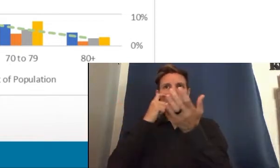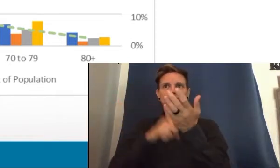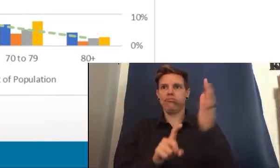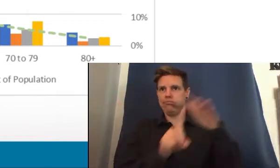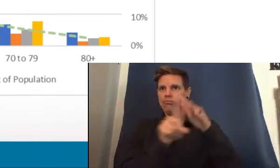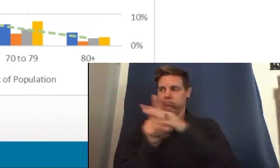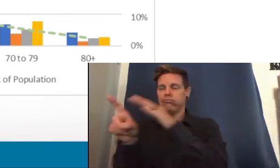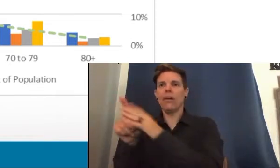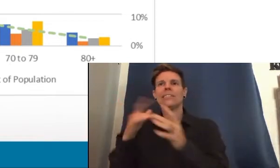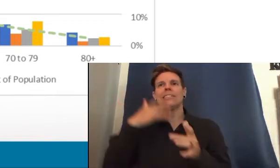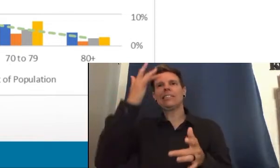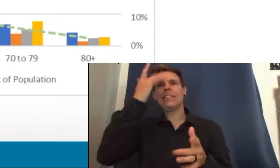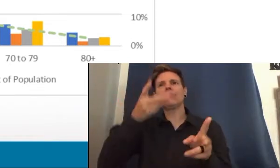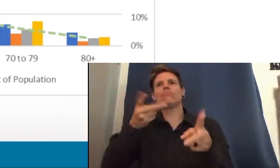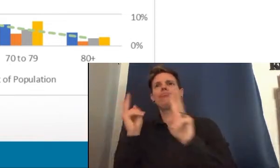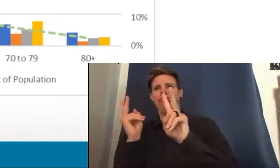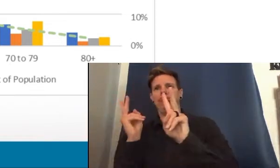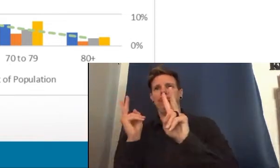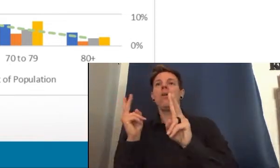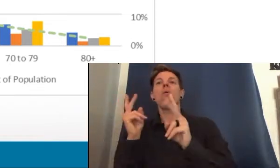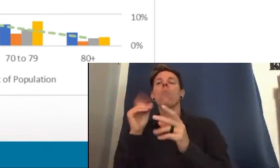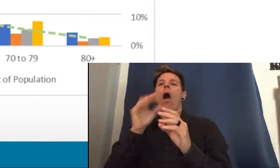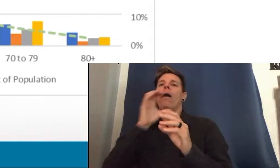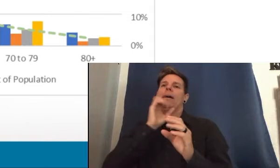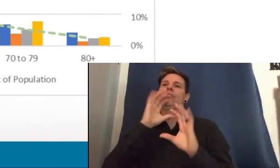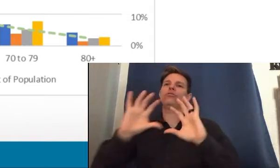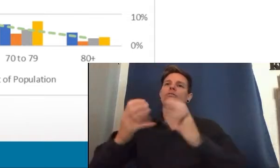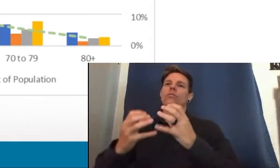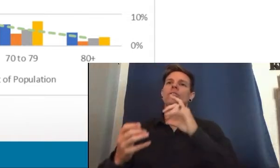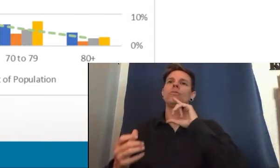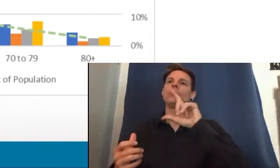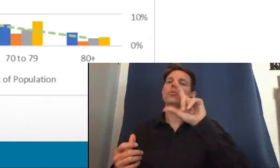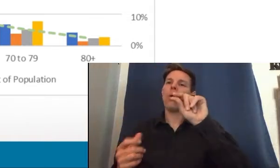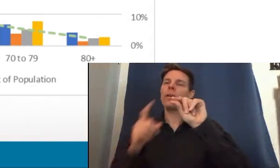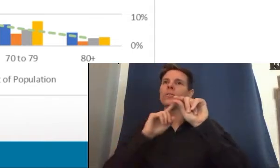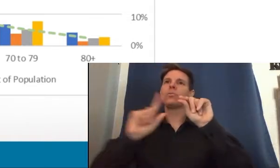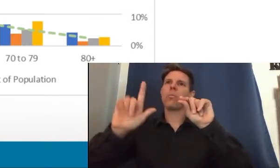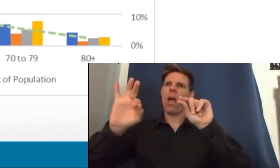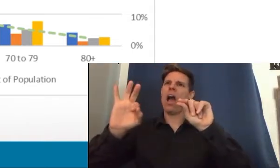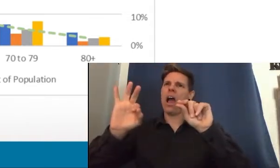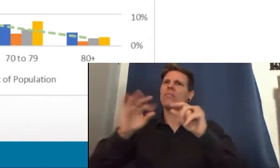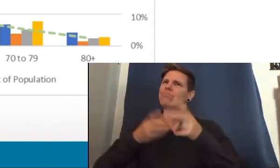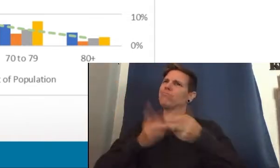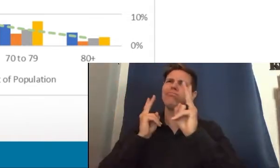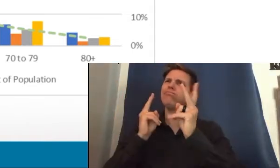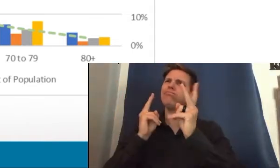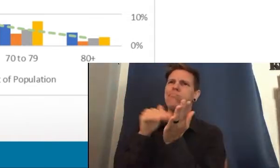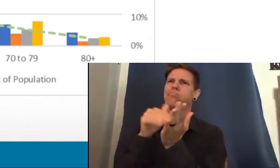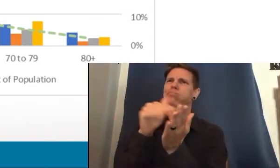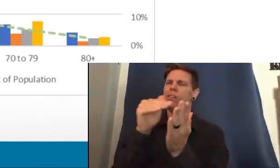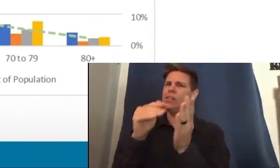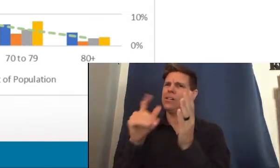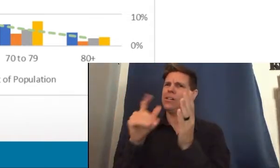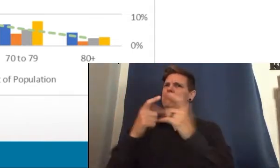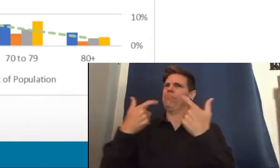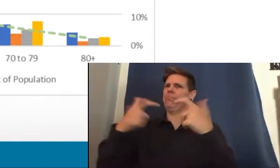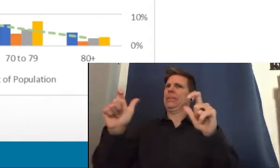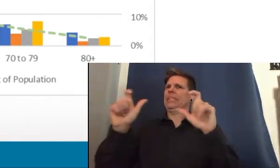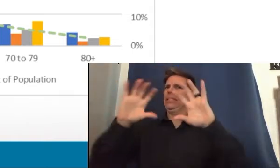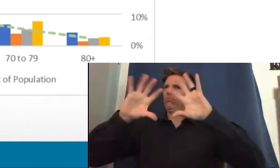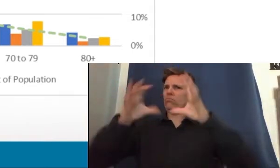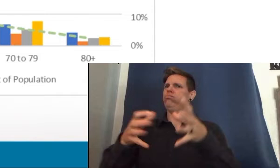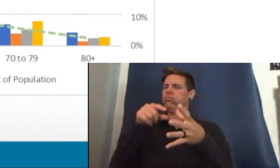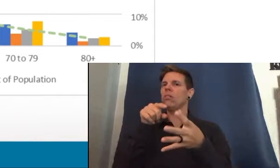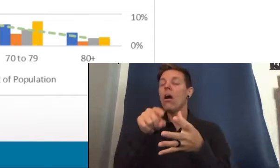from 20 to 49, basically. And this is, as more of them become vaccinated, this will become less of an effect.